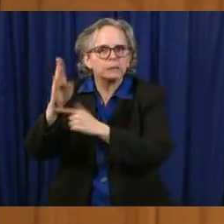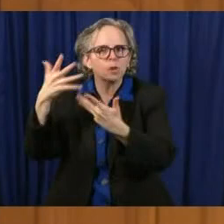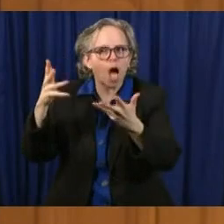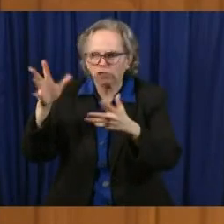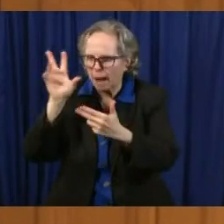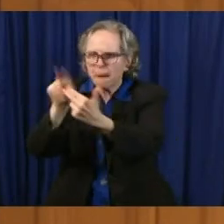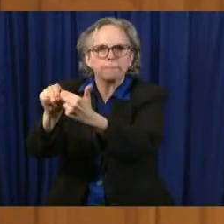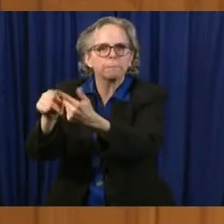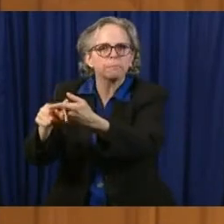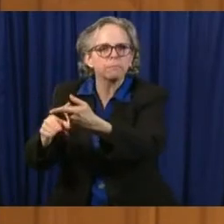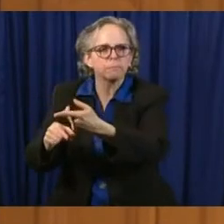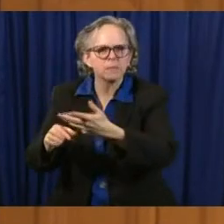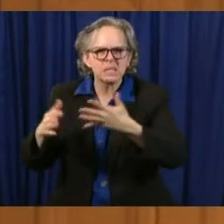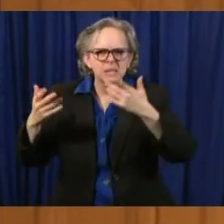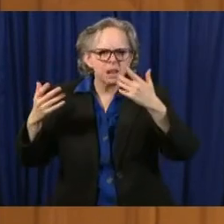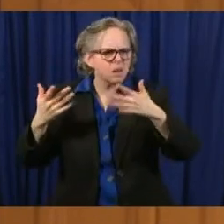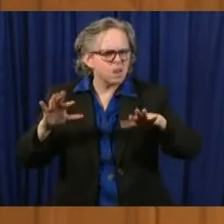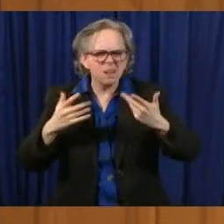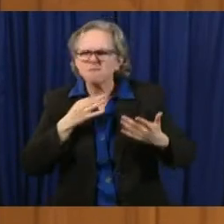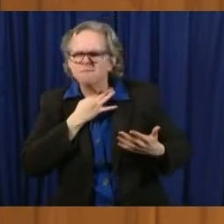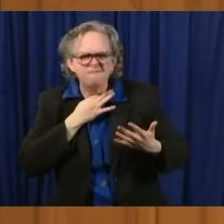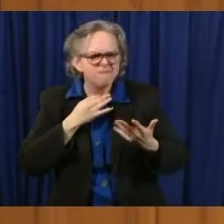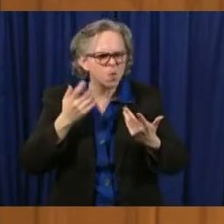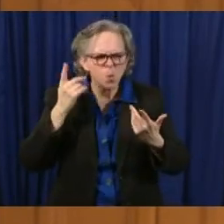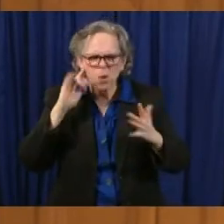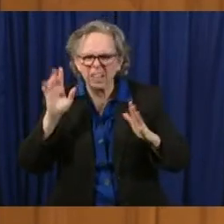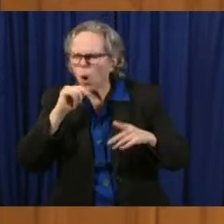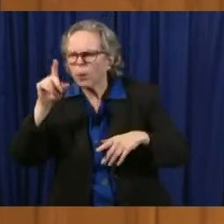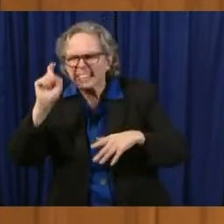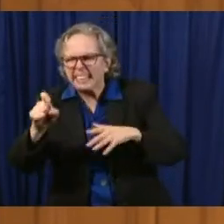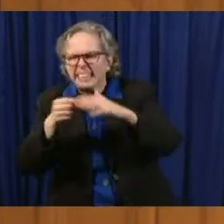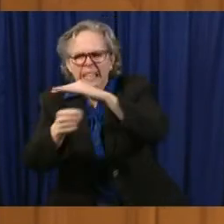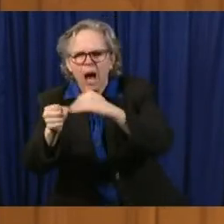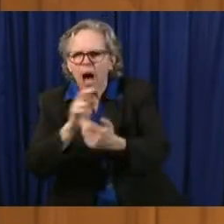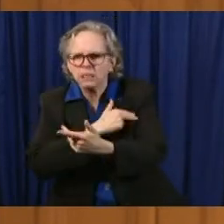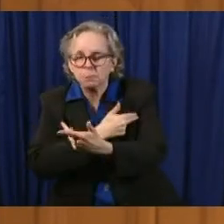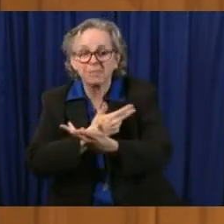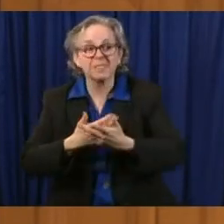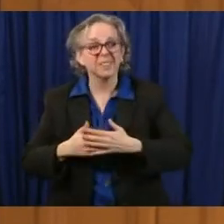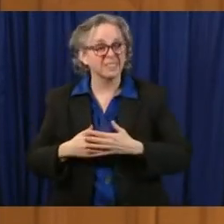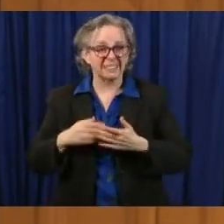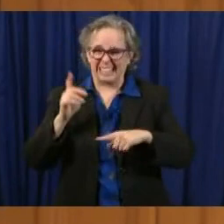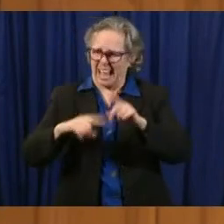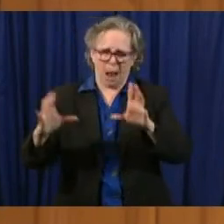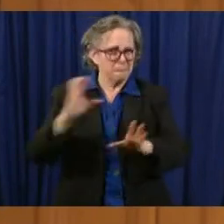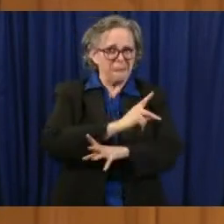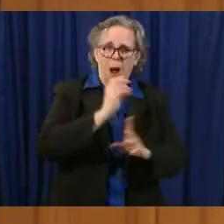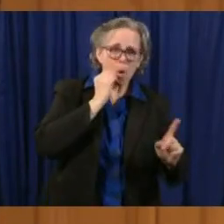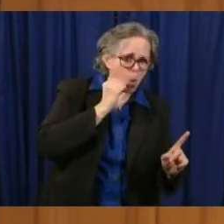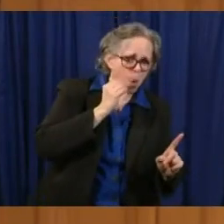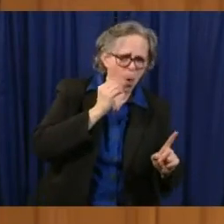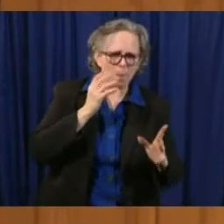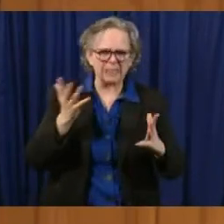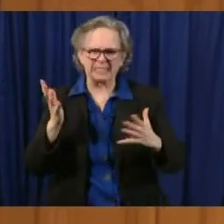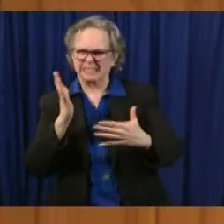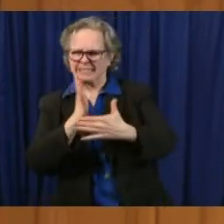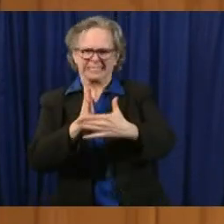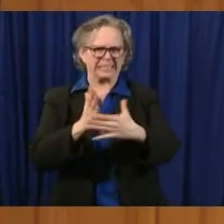really can't be at home. And you see this playing out in all the efforts, the really heroic efforts being done around homelessness right